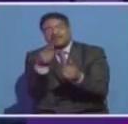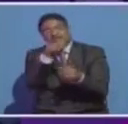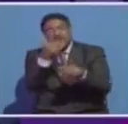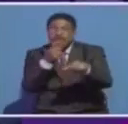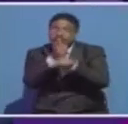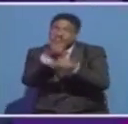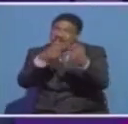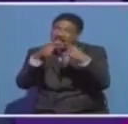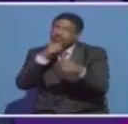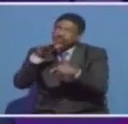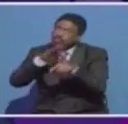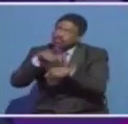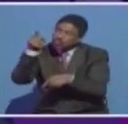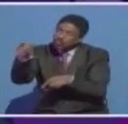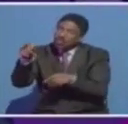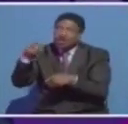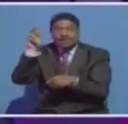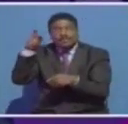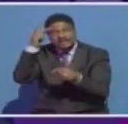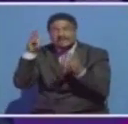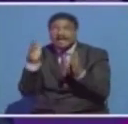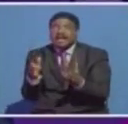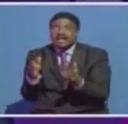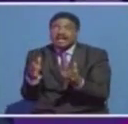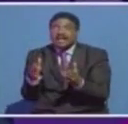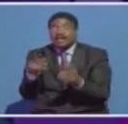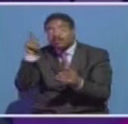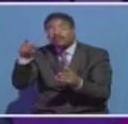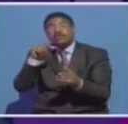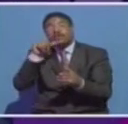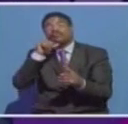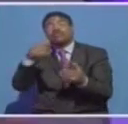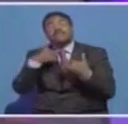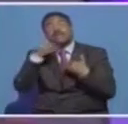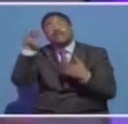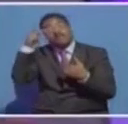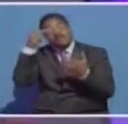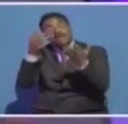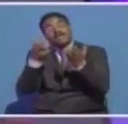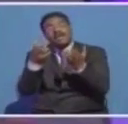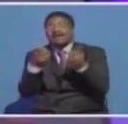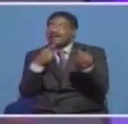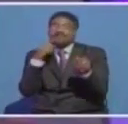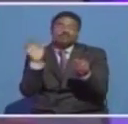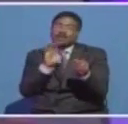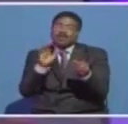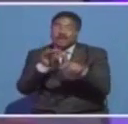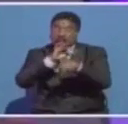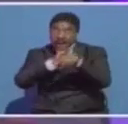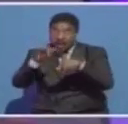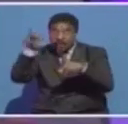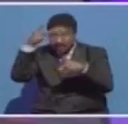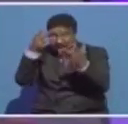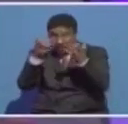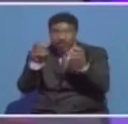move to you as politicians for failing to enforce, lacking political will? I wouldn't say that we lack political will. I think